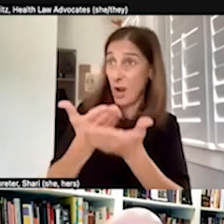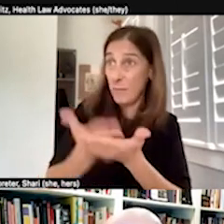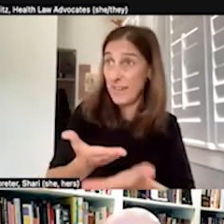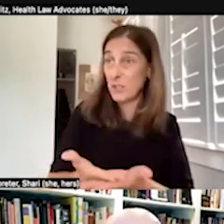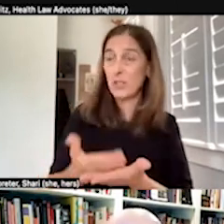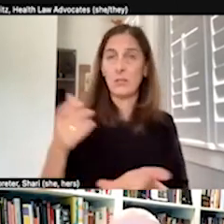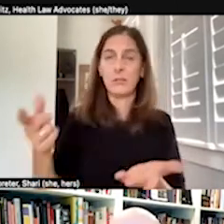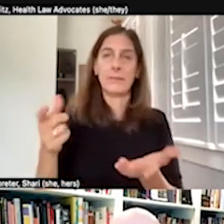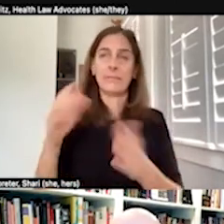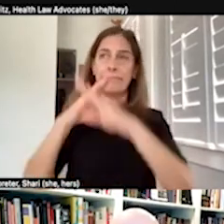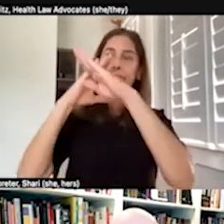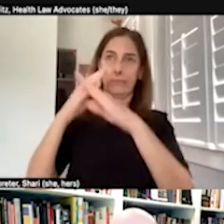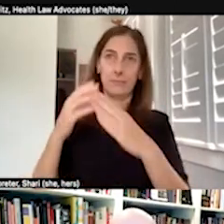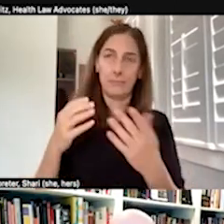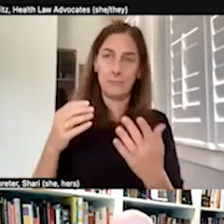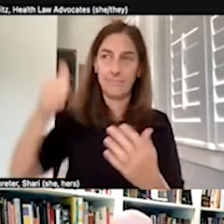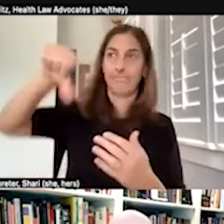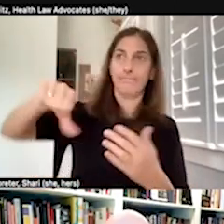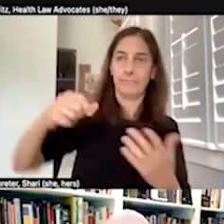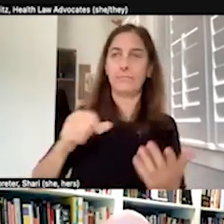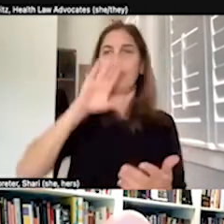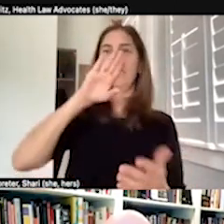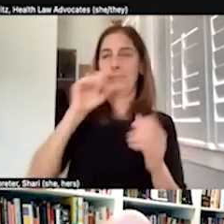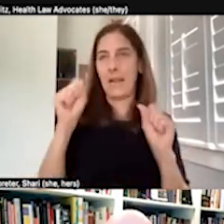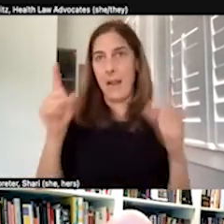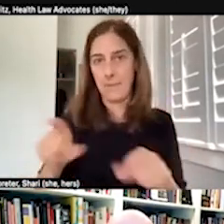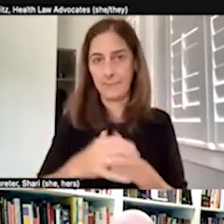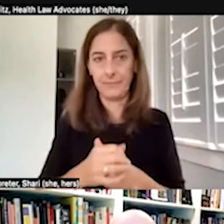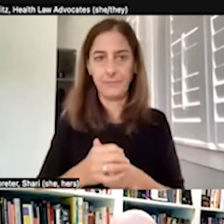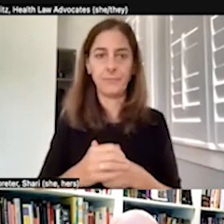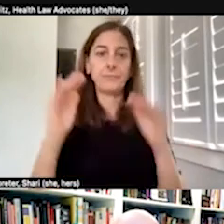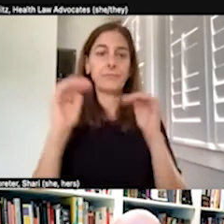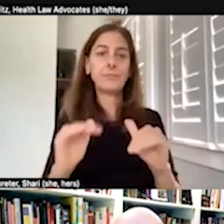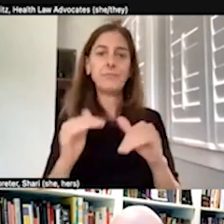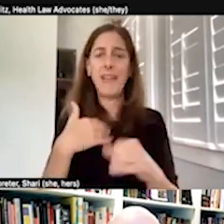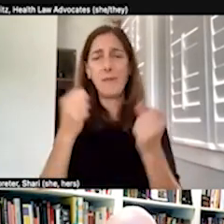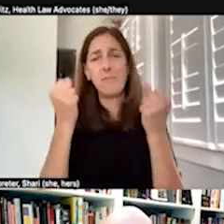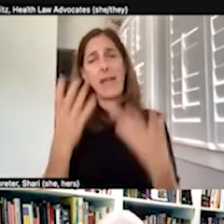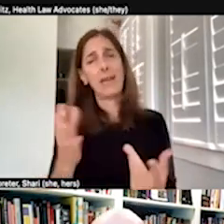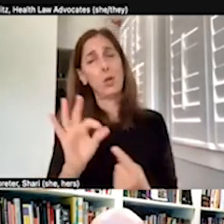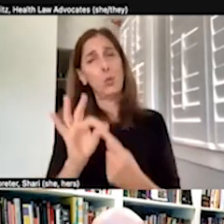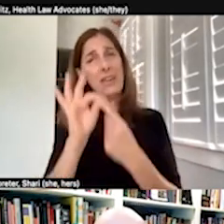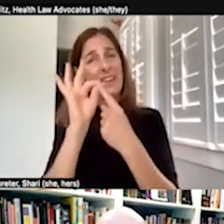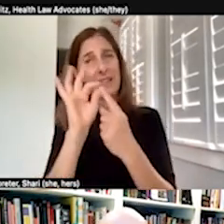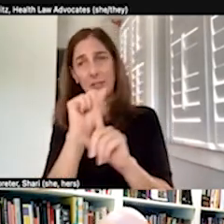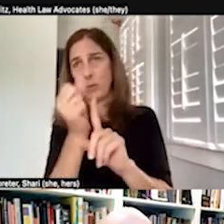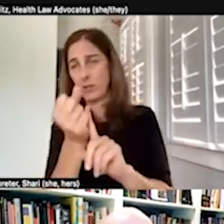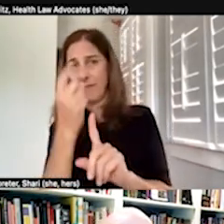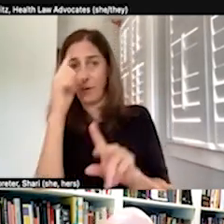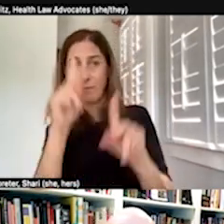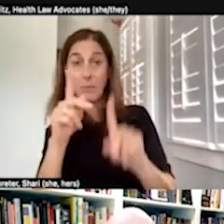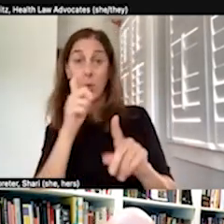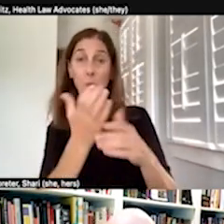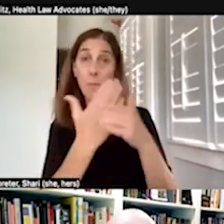as well. There are, of course, so many unique considerations for those who are born outside the US, for military